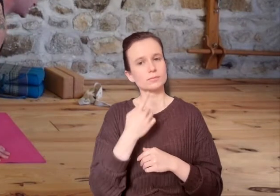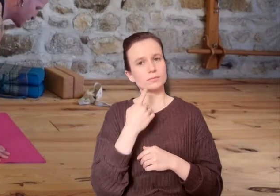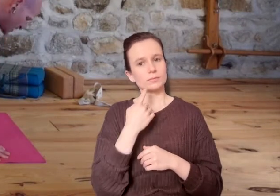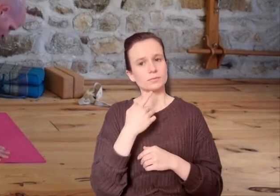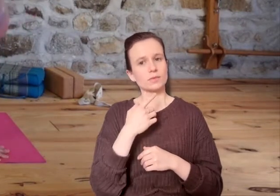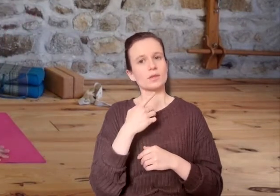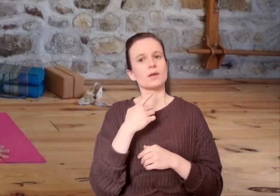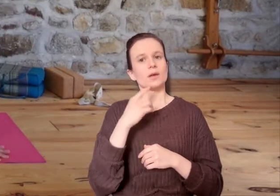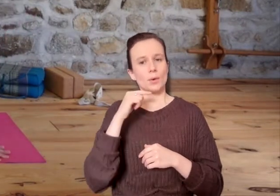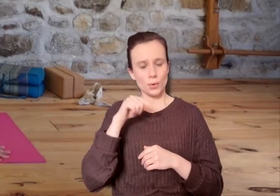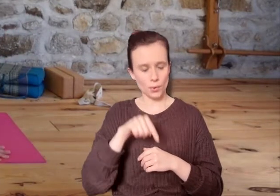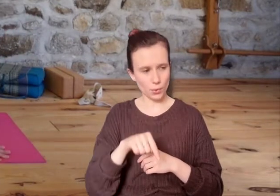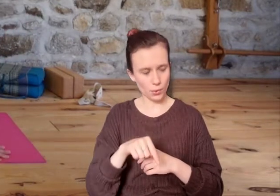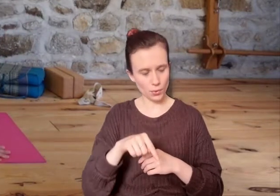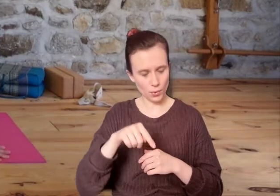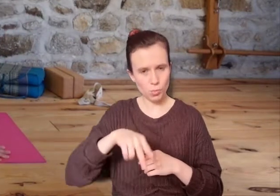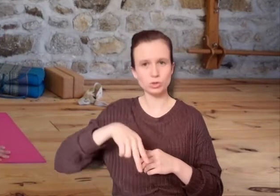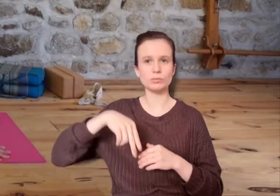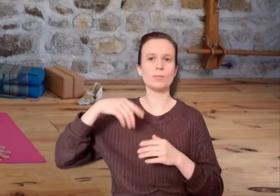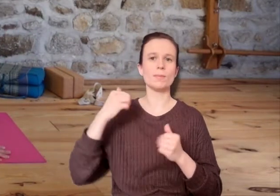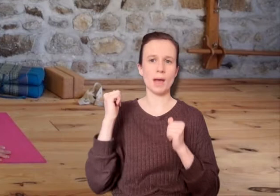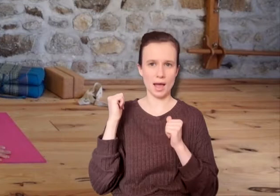And exhale, push back into a down dog.